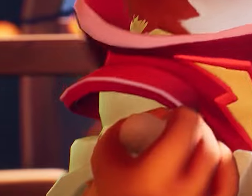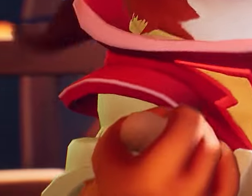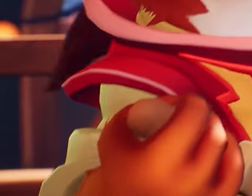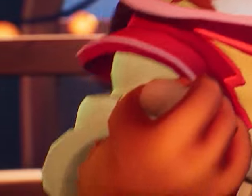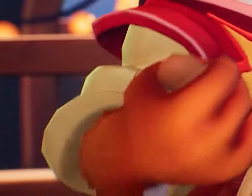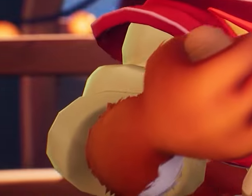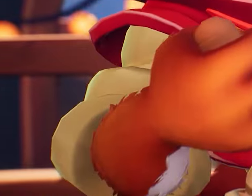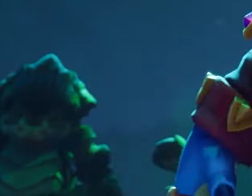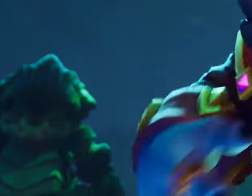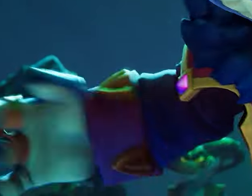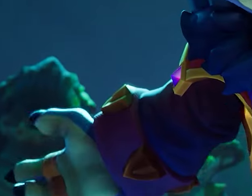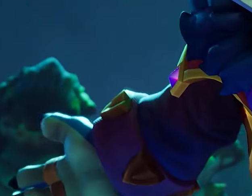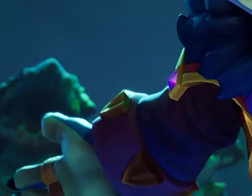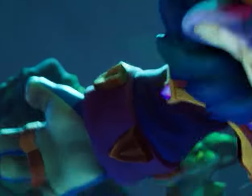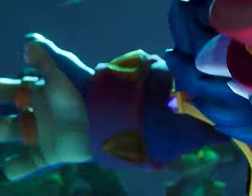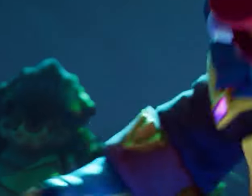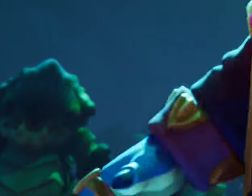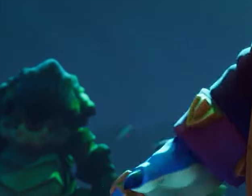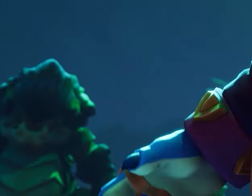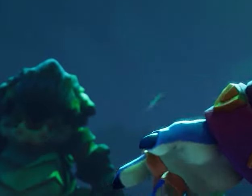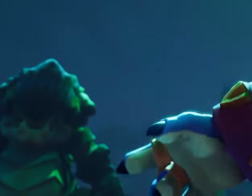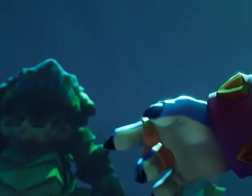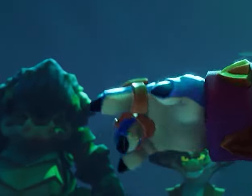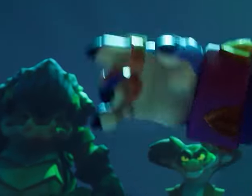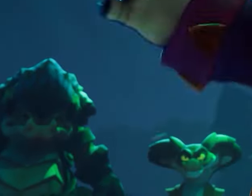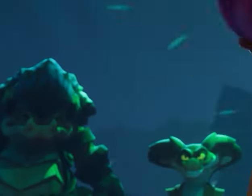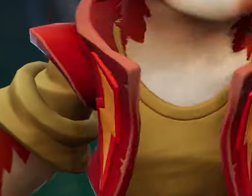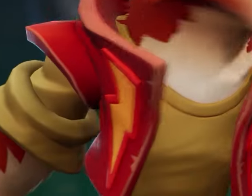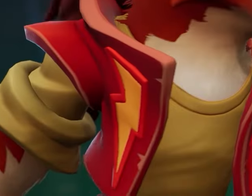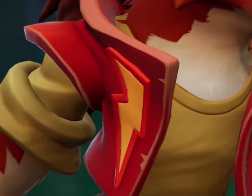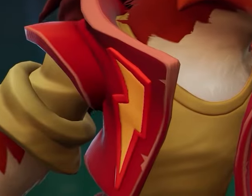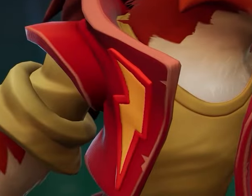your friends can't stop me.